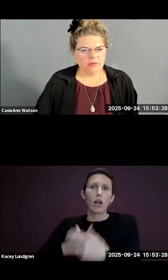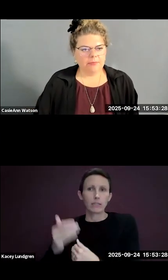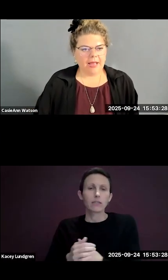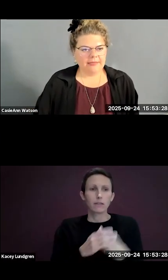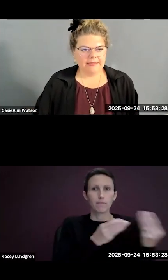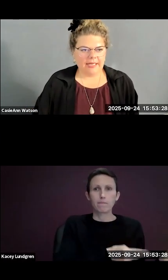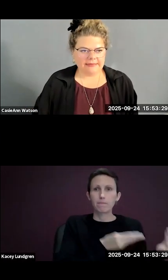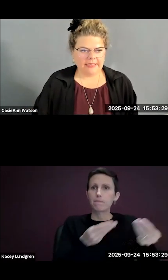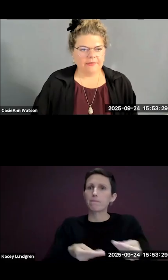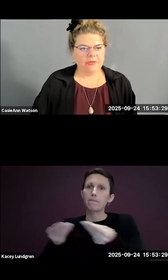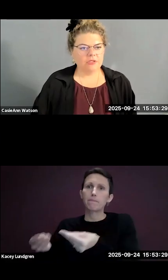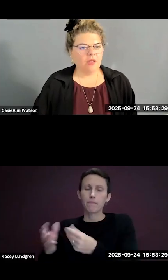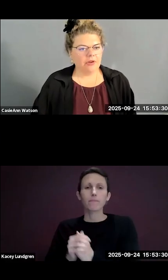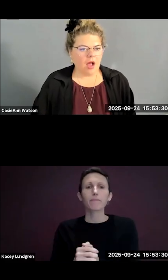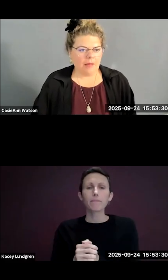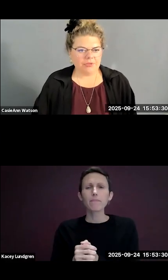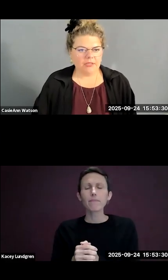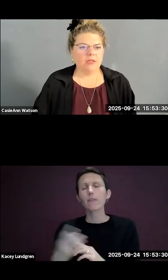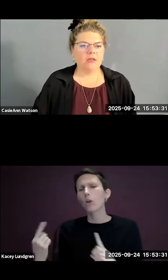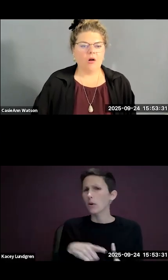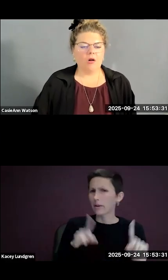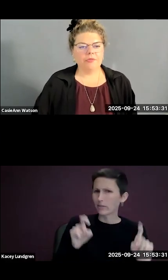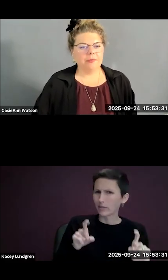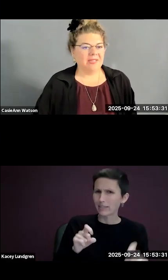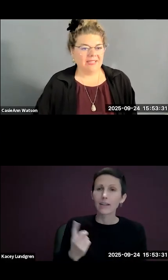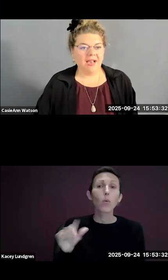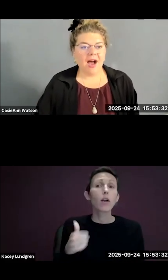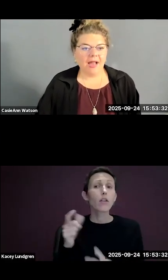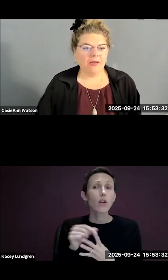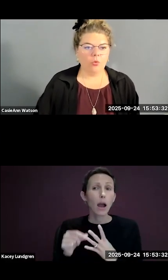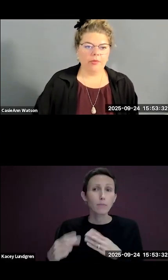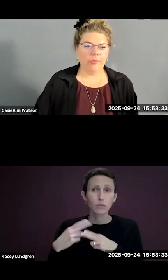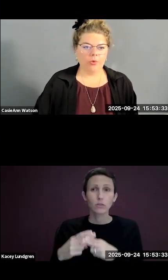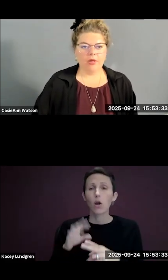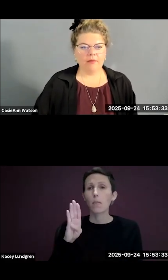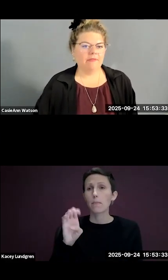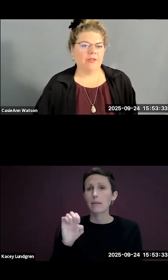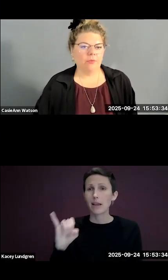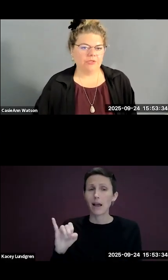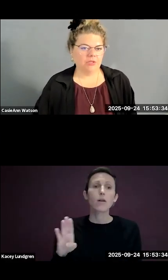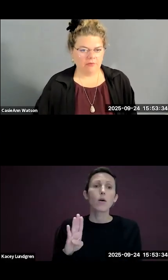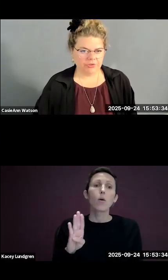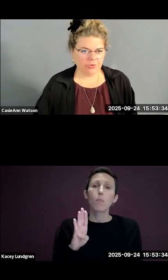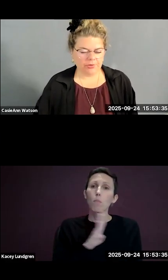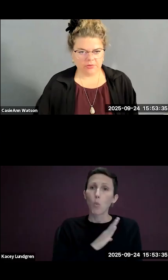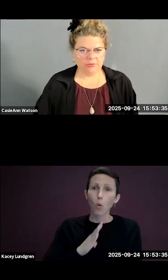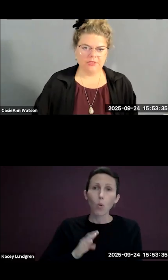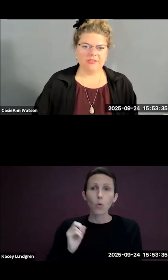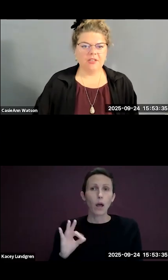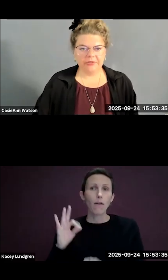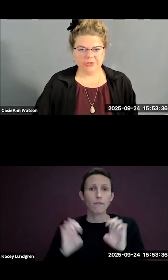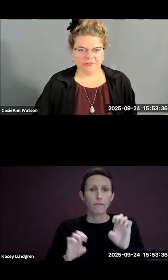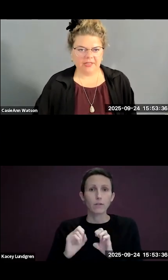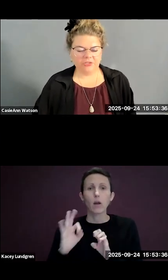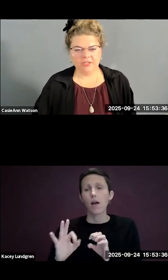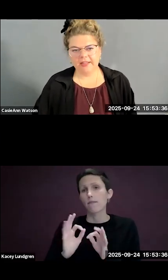So back to the testing, there's another option called the BEI, or the Board of Evaluation of Interpreters, which